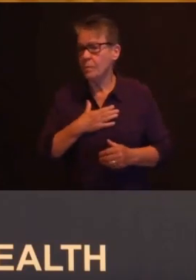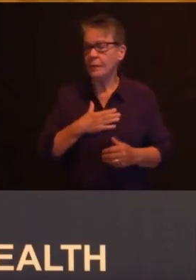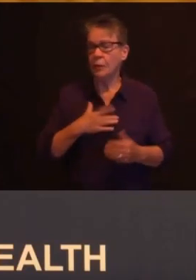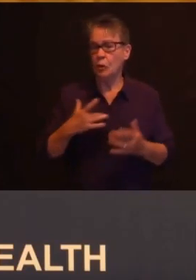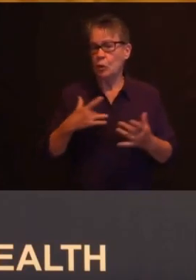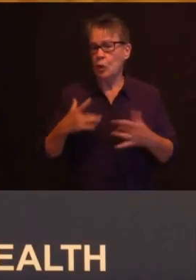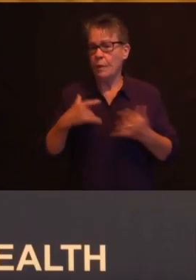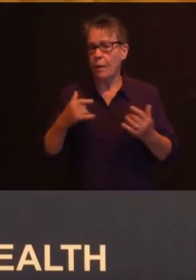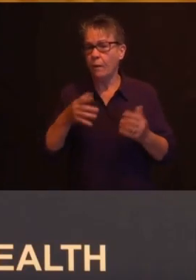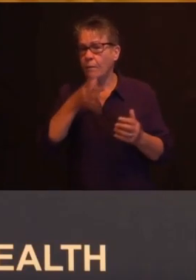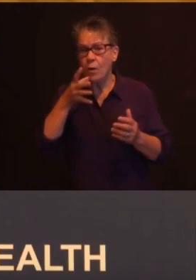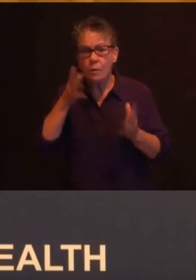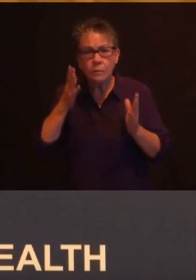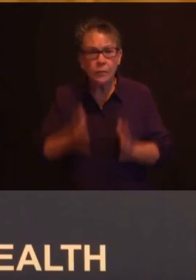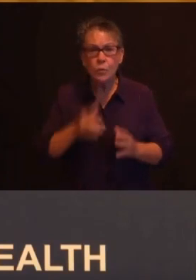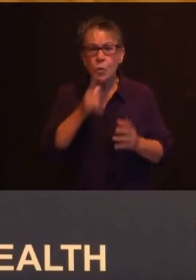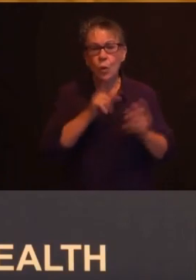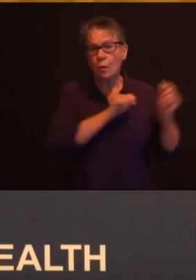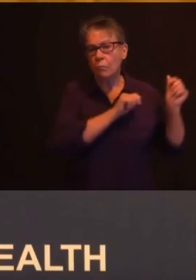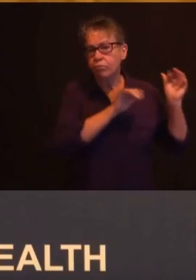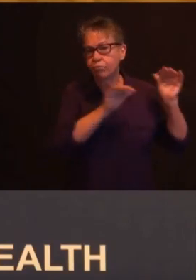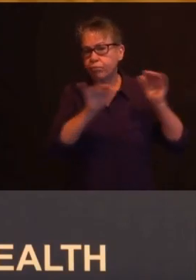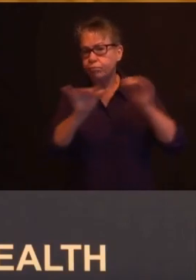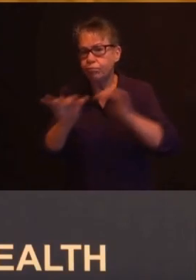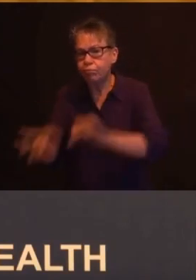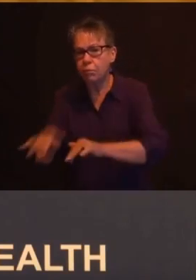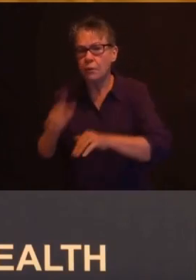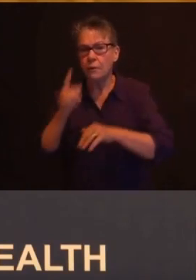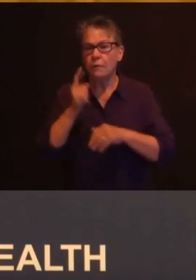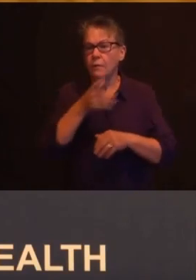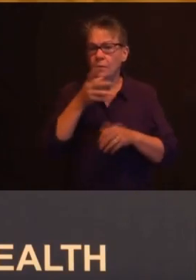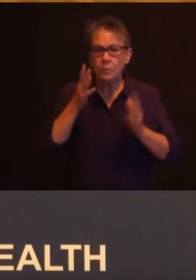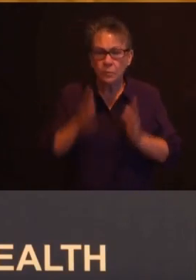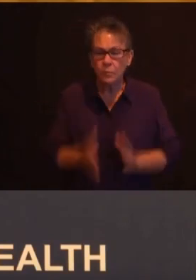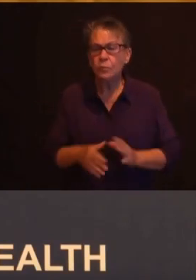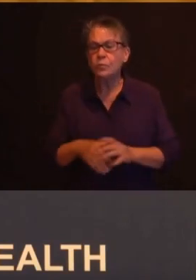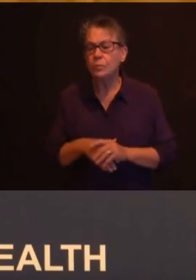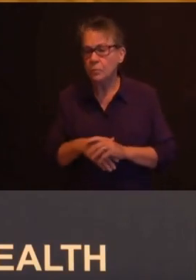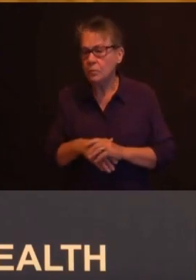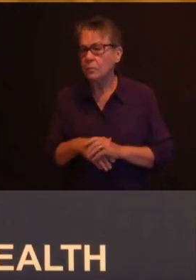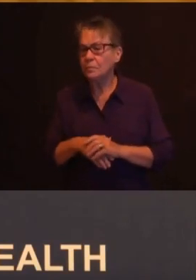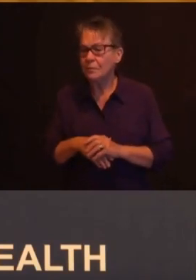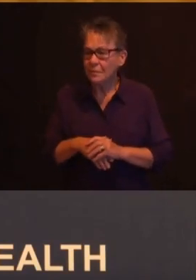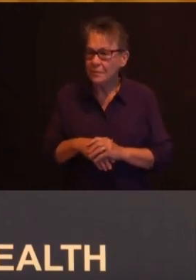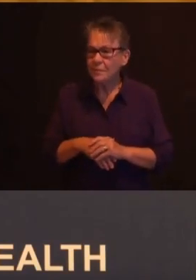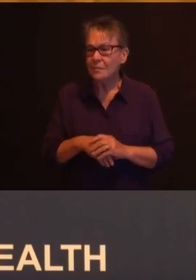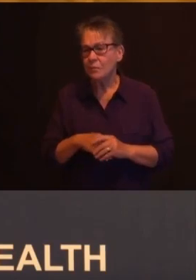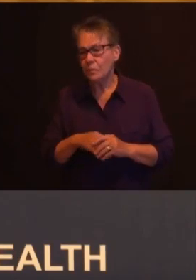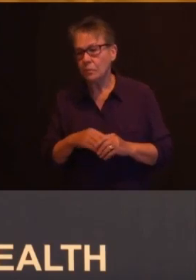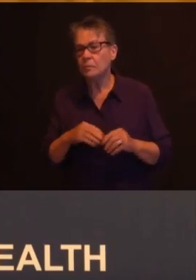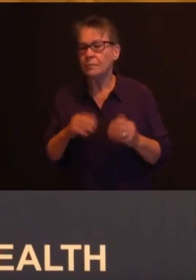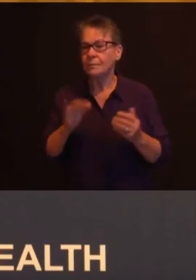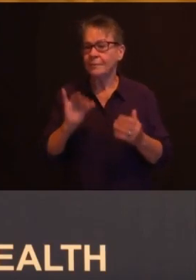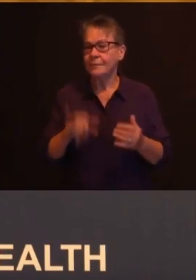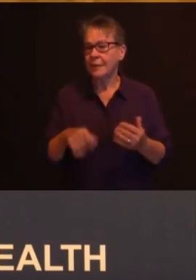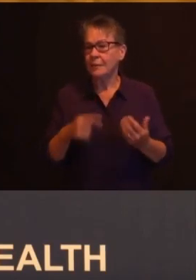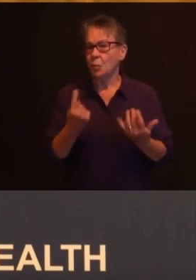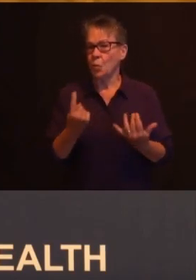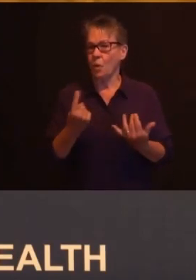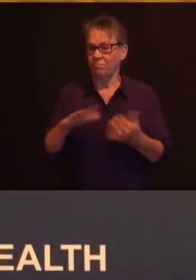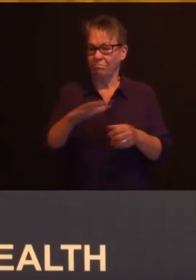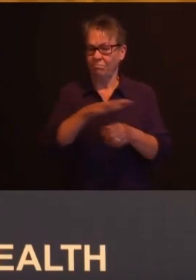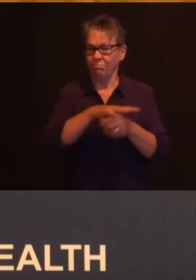workers. And it's something that it's one of the communities that from the get-go in terms of testing protocols, Judy's had in her top